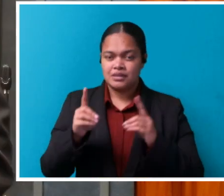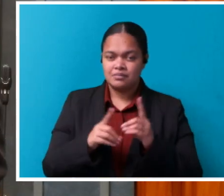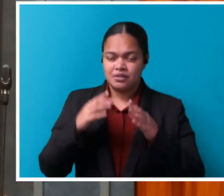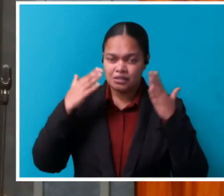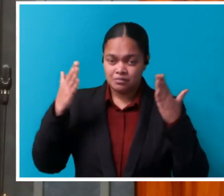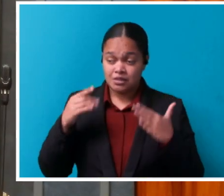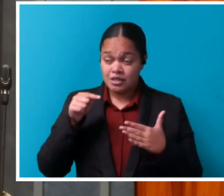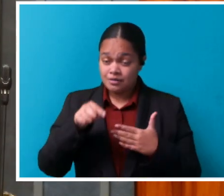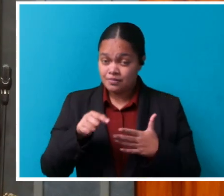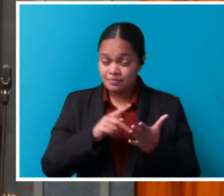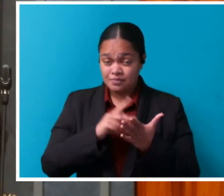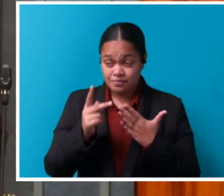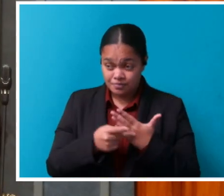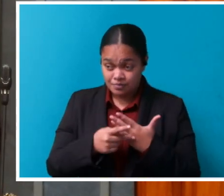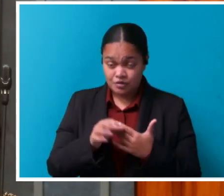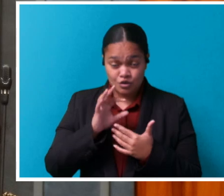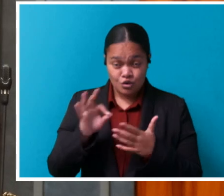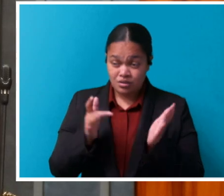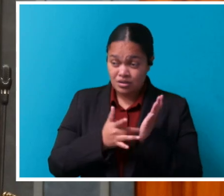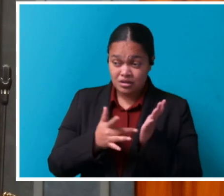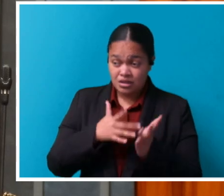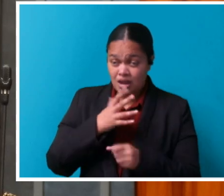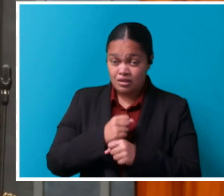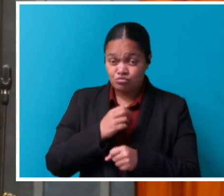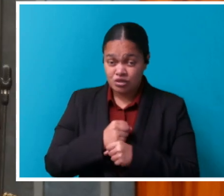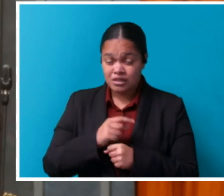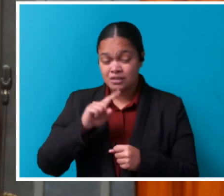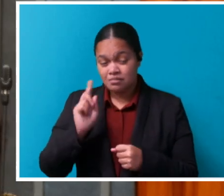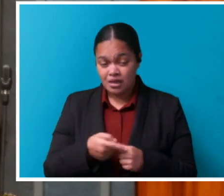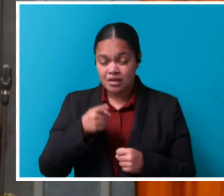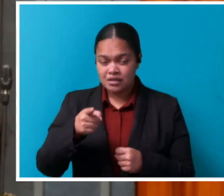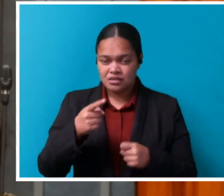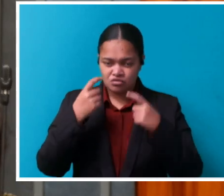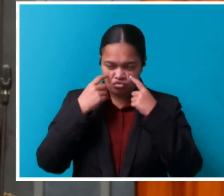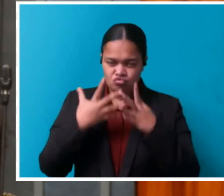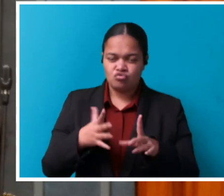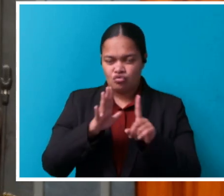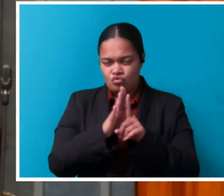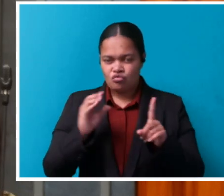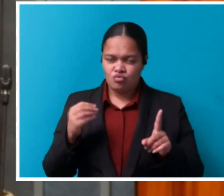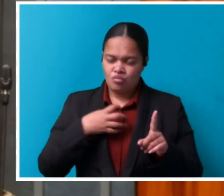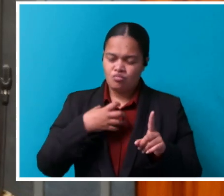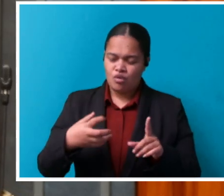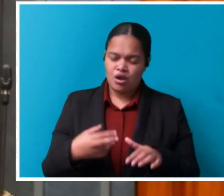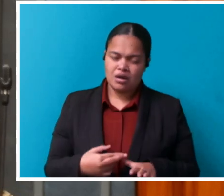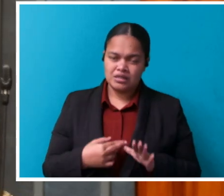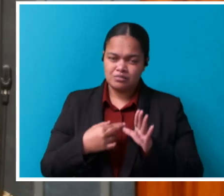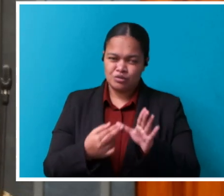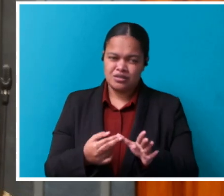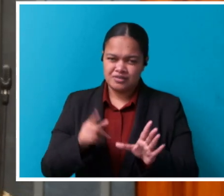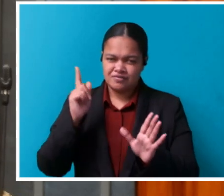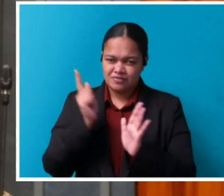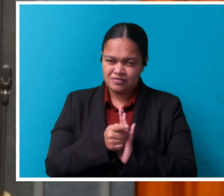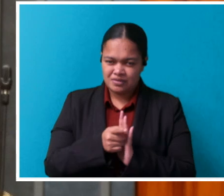these initiatives are not just technological upgrades, they are a reflection of a vision for a more responsive, efficient,